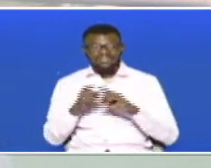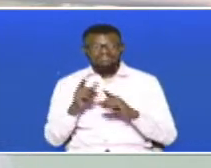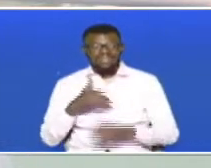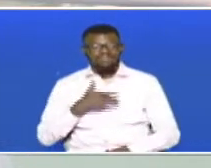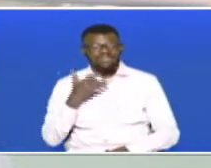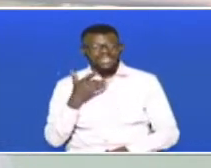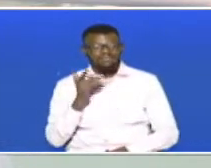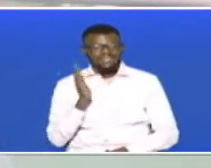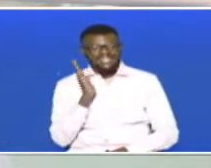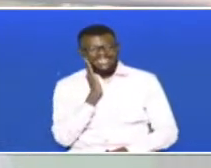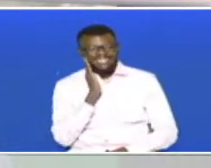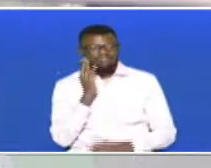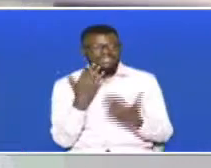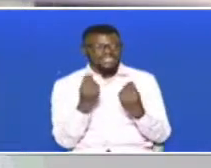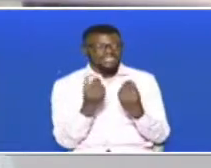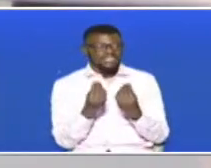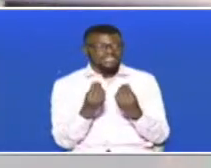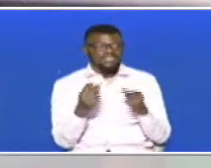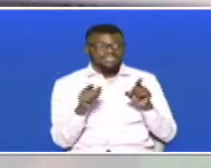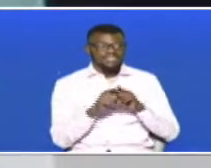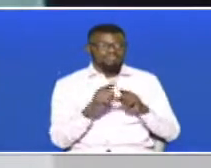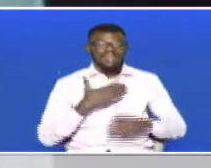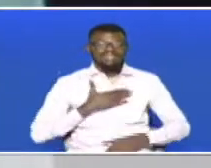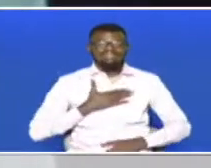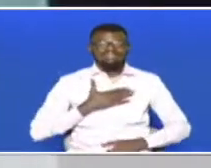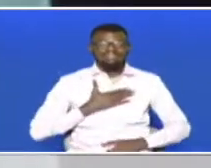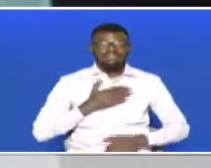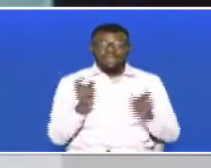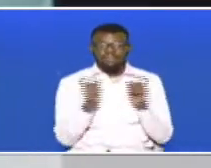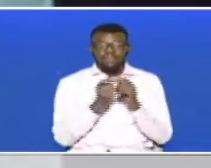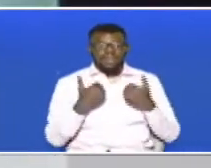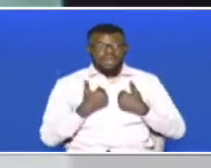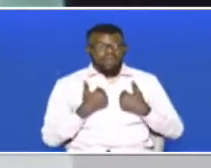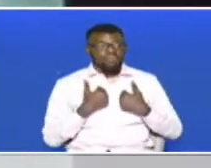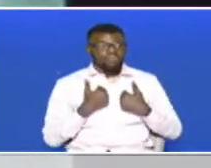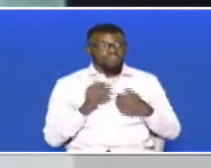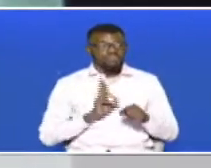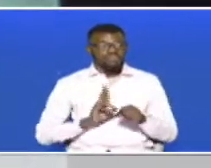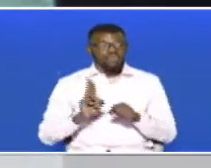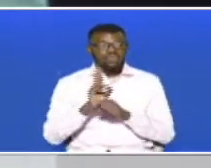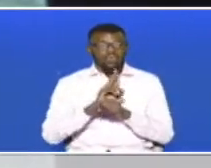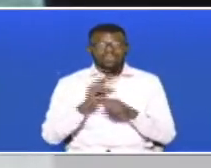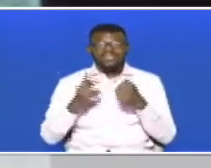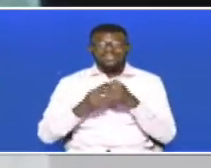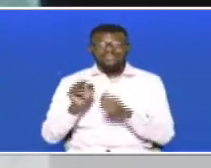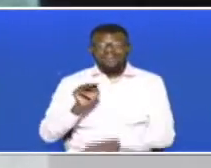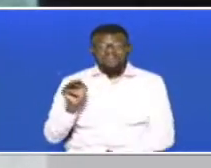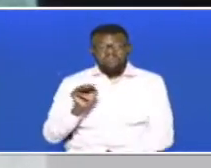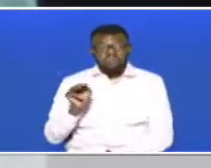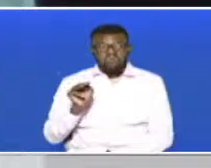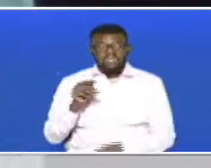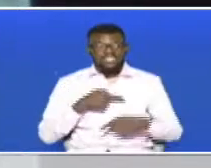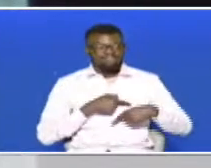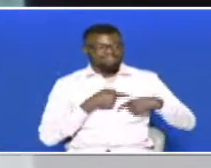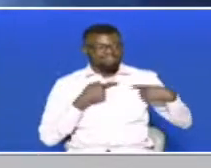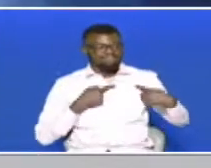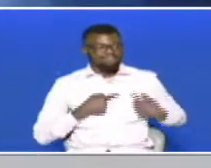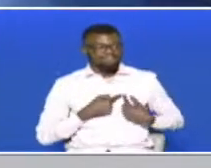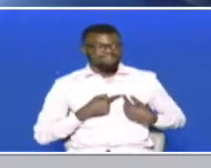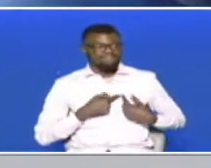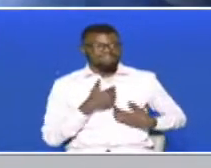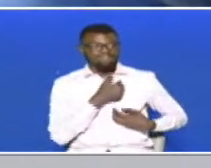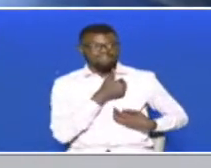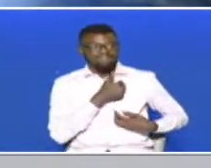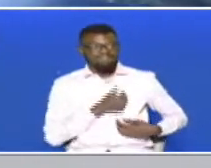giddiness, syncope, and they will develop the chest pain. The procedure costs about 7 million Kenyan shillings locally. It